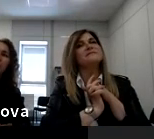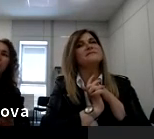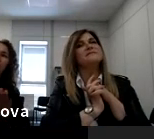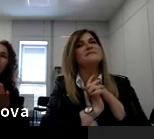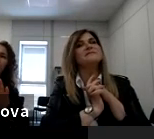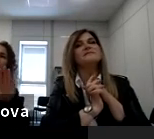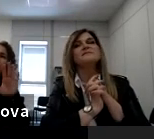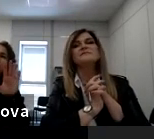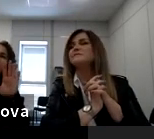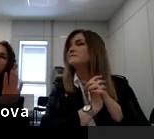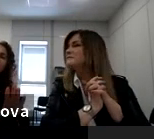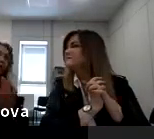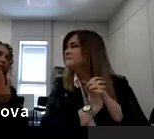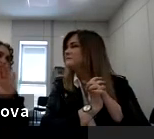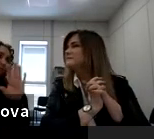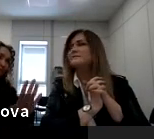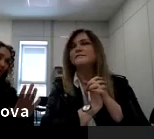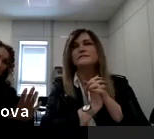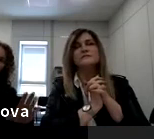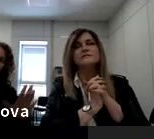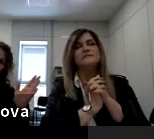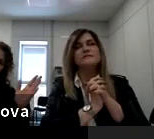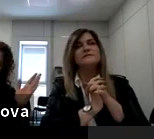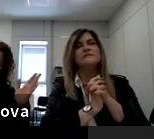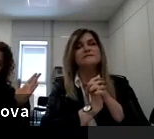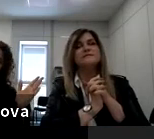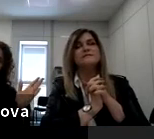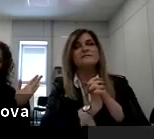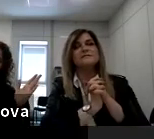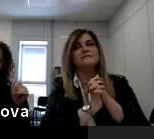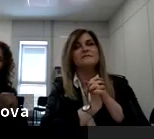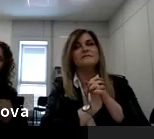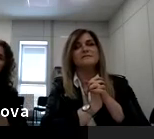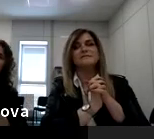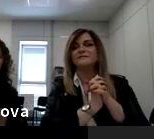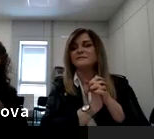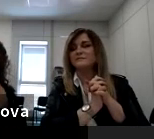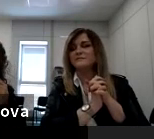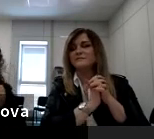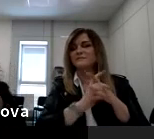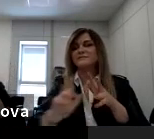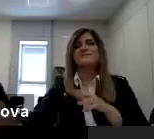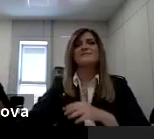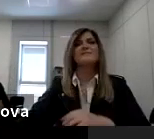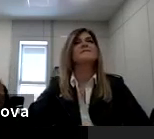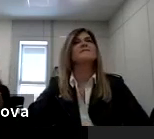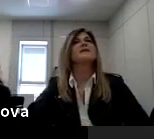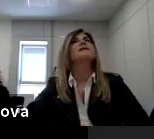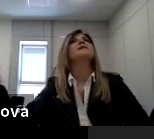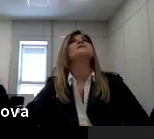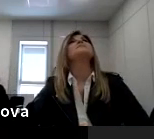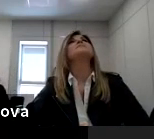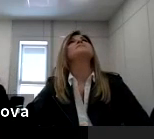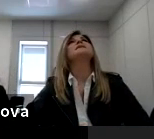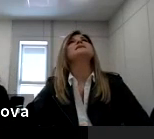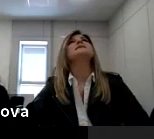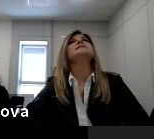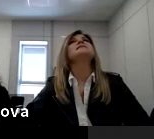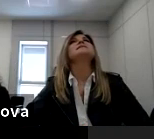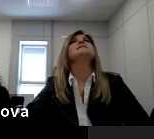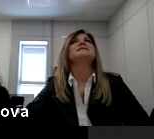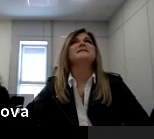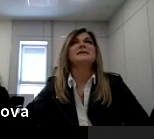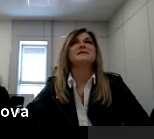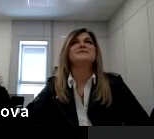flux in the area of the facades. It's easy, but not so easy, because